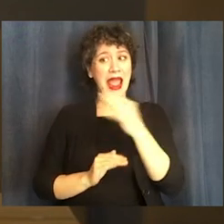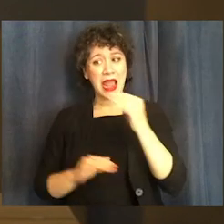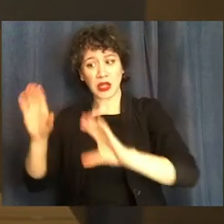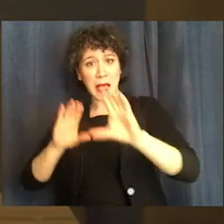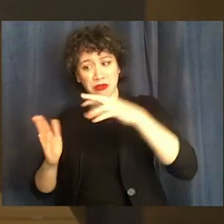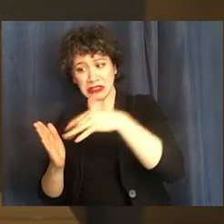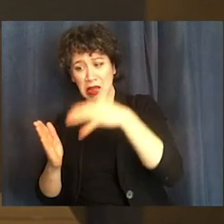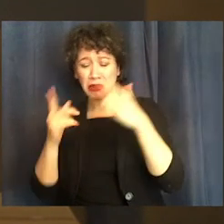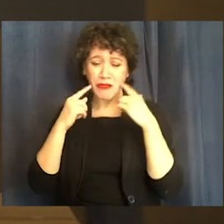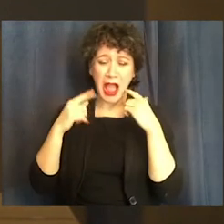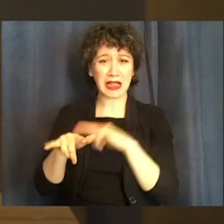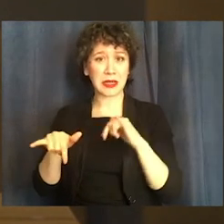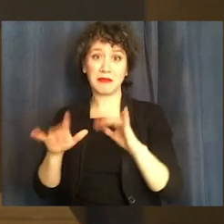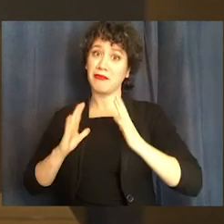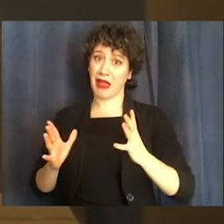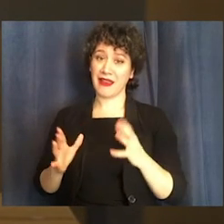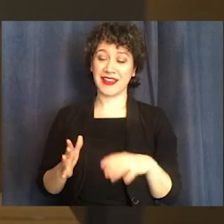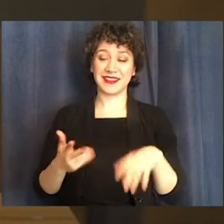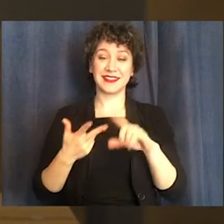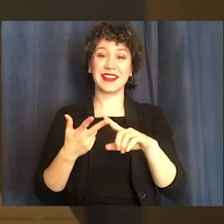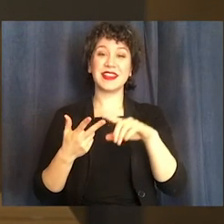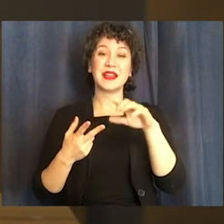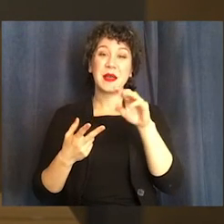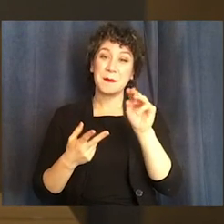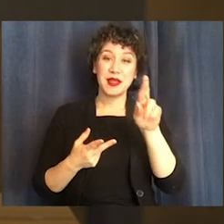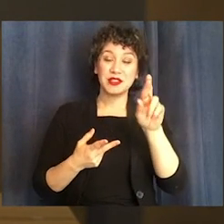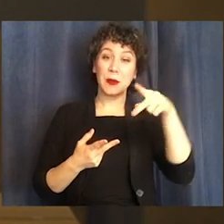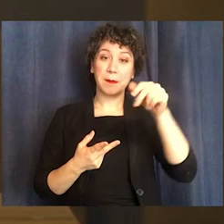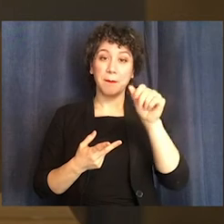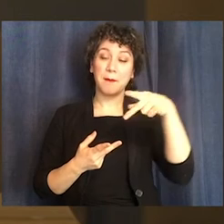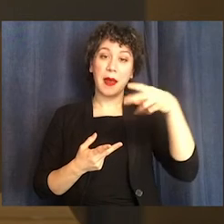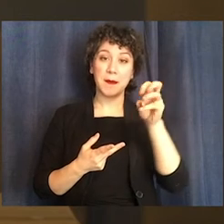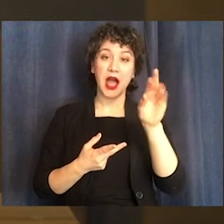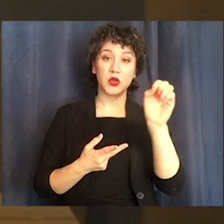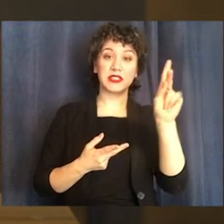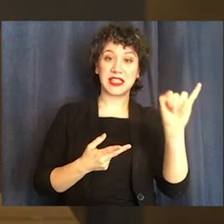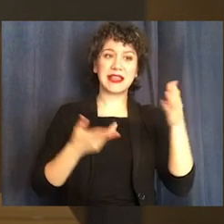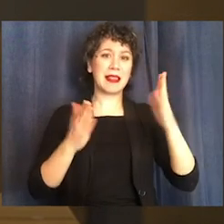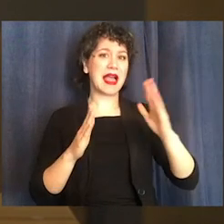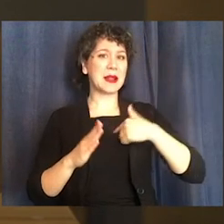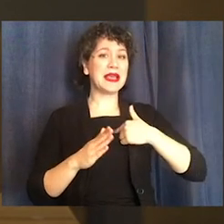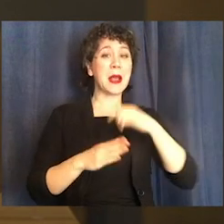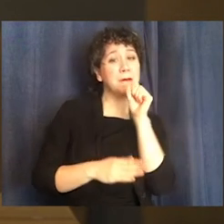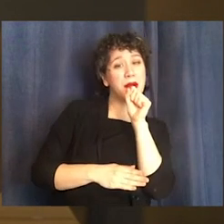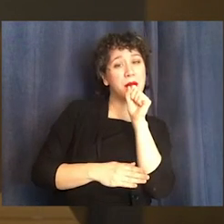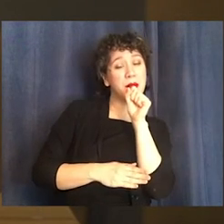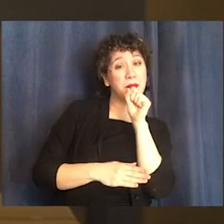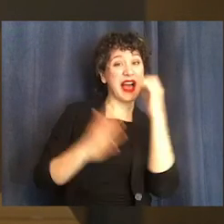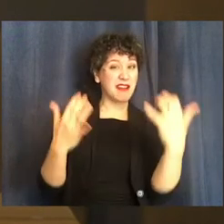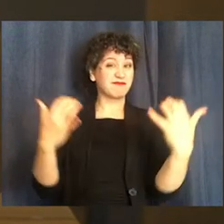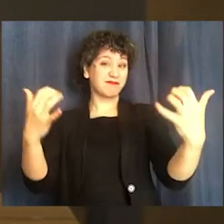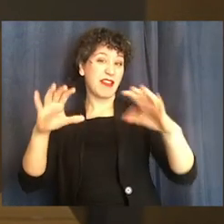Mr. Popowski, for letting me lip sync on my 13th birthday in front of the whole class to Uptown Funk by Bruno